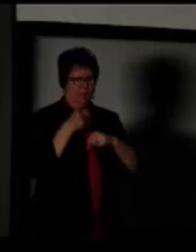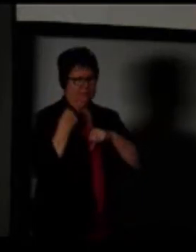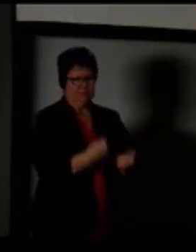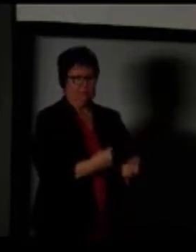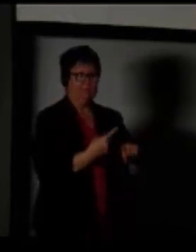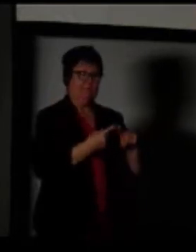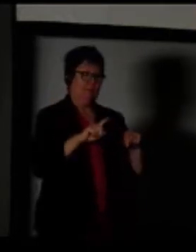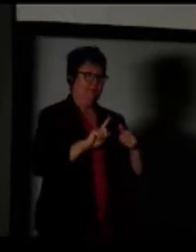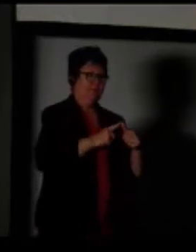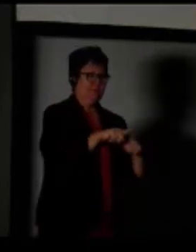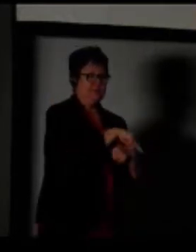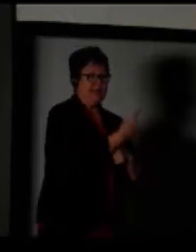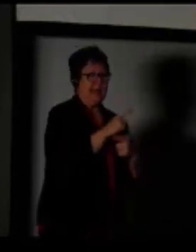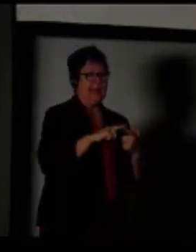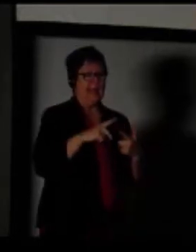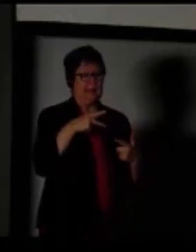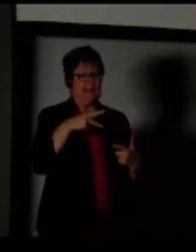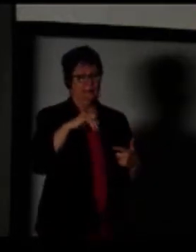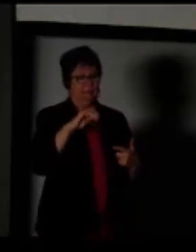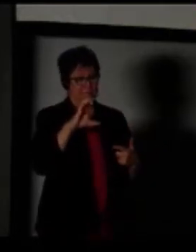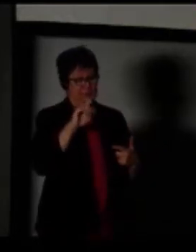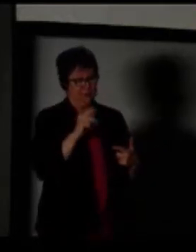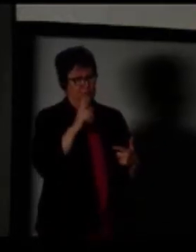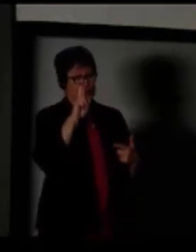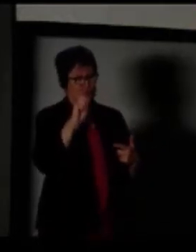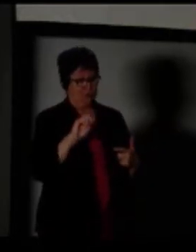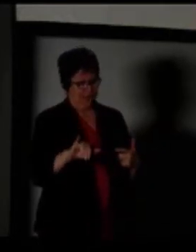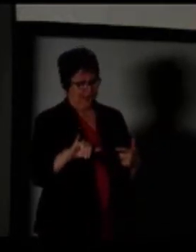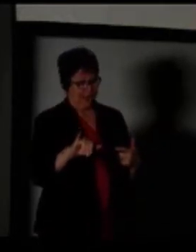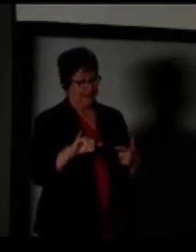also Picture A, who was our